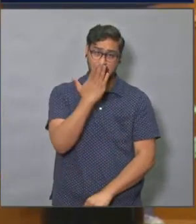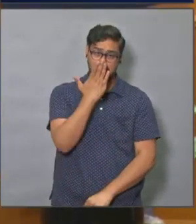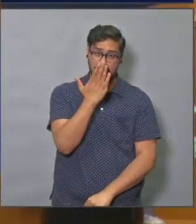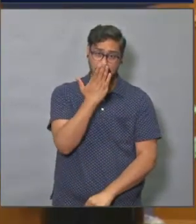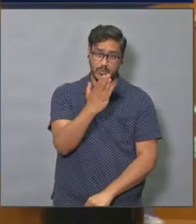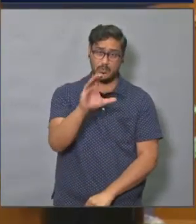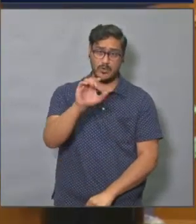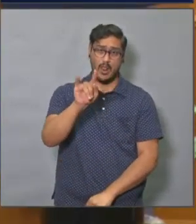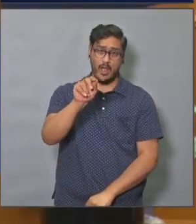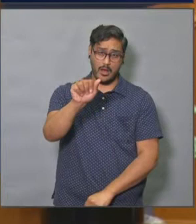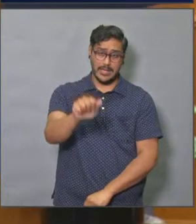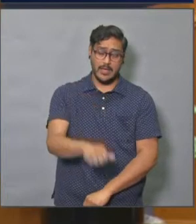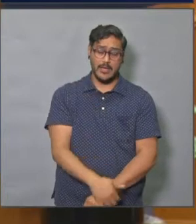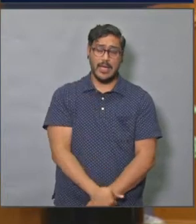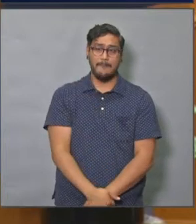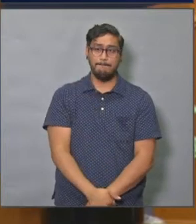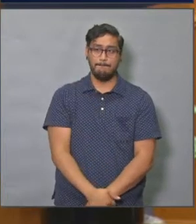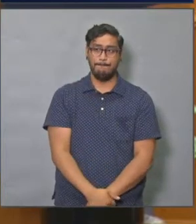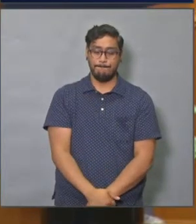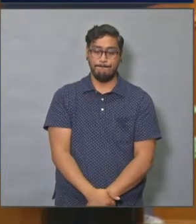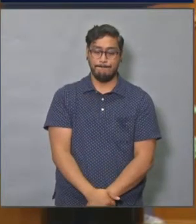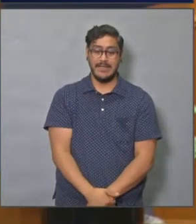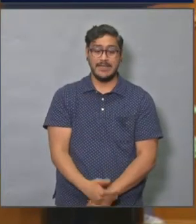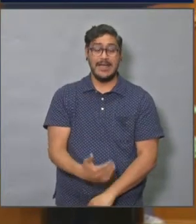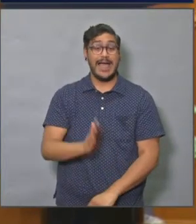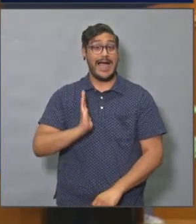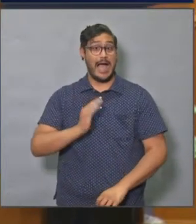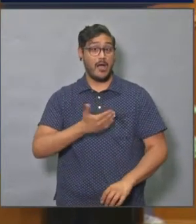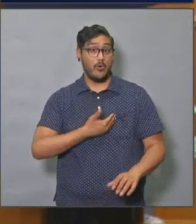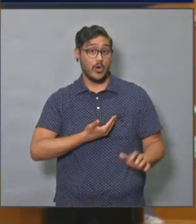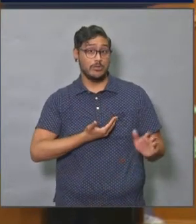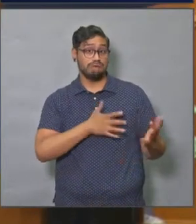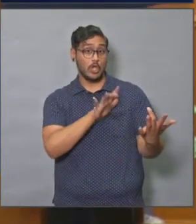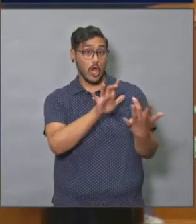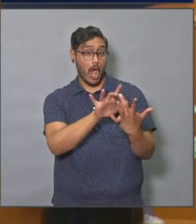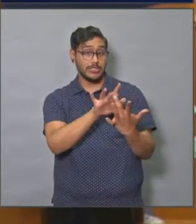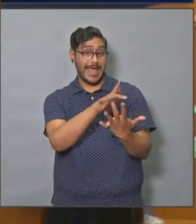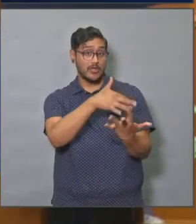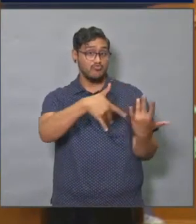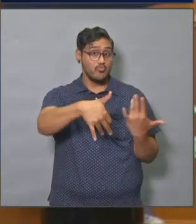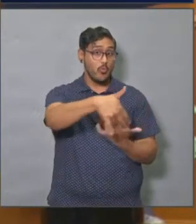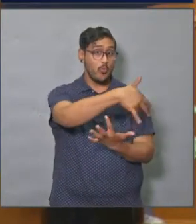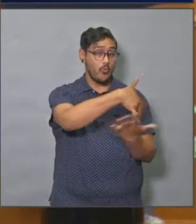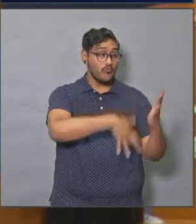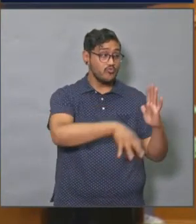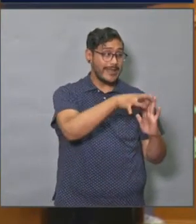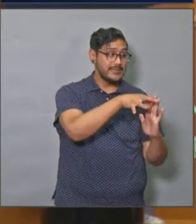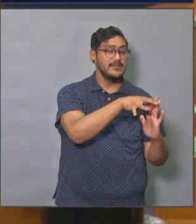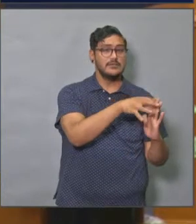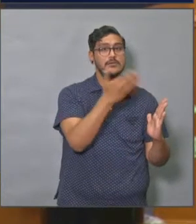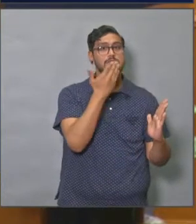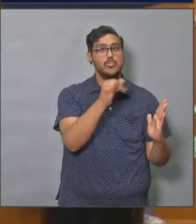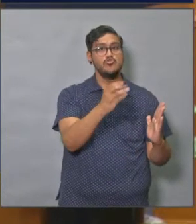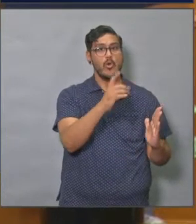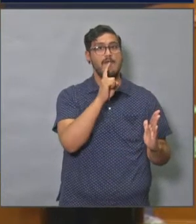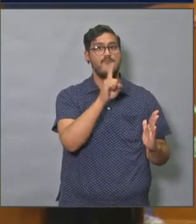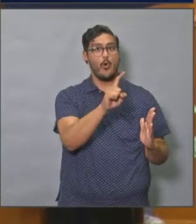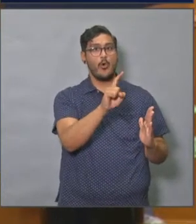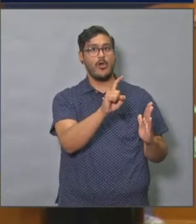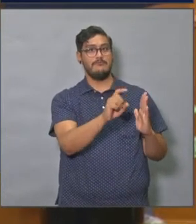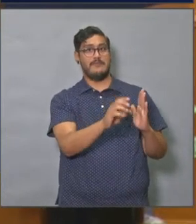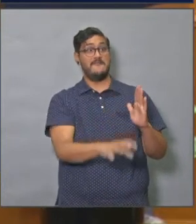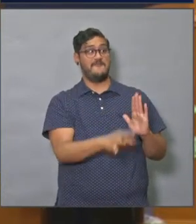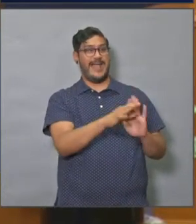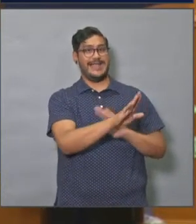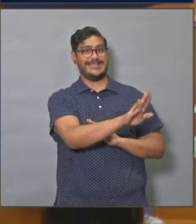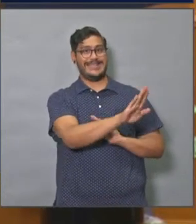Thanks, Claudia. So our contact tracing does a really good job at identifying close contacts. It's